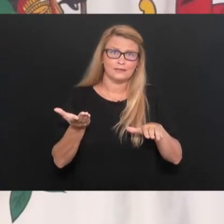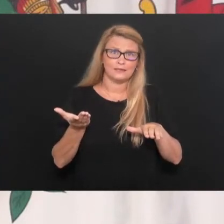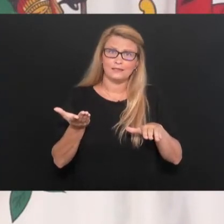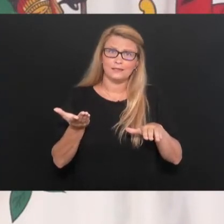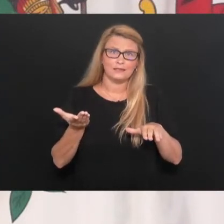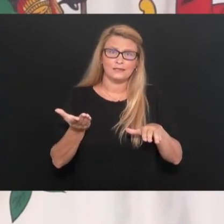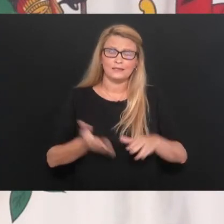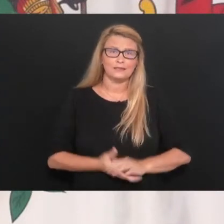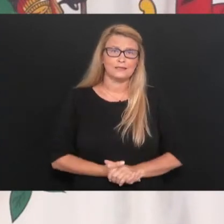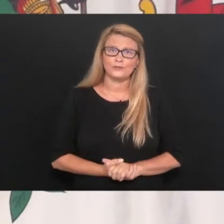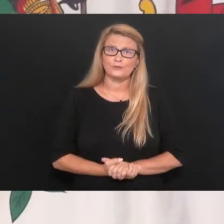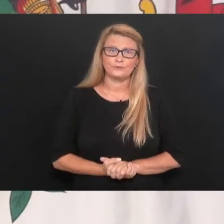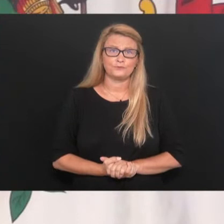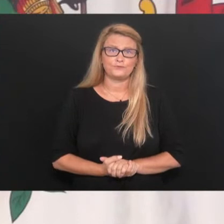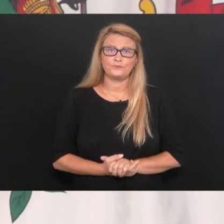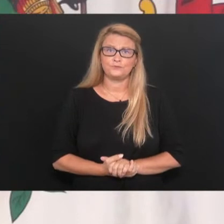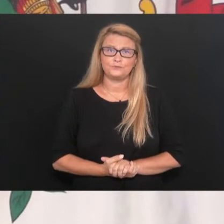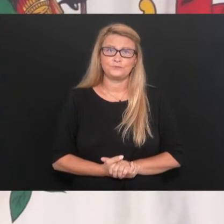It's